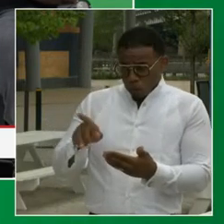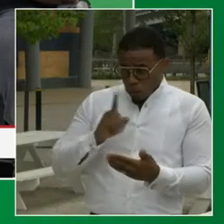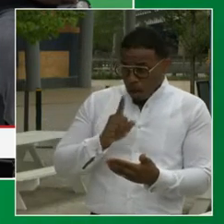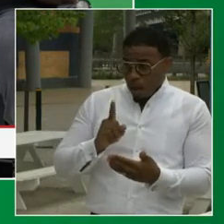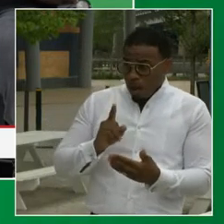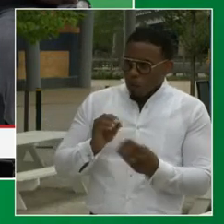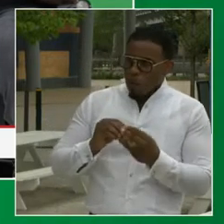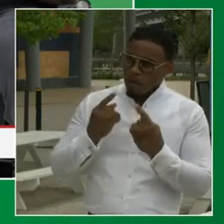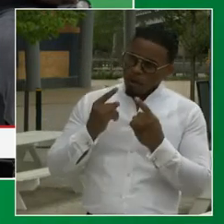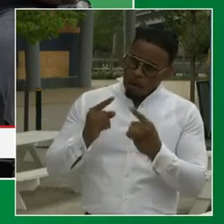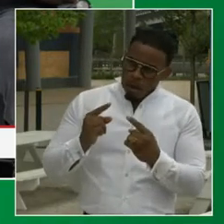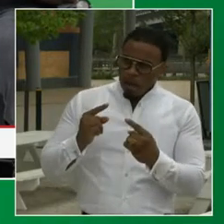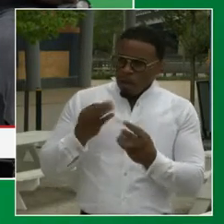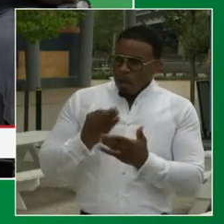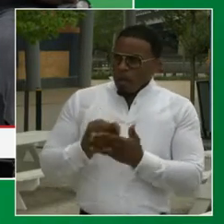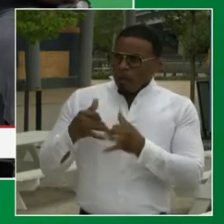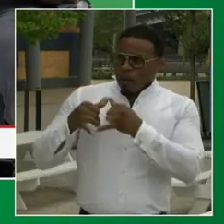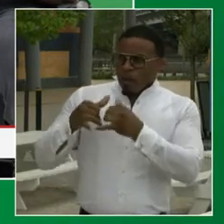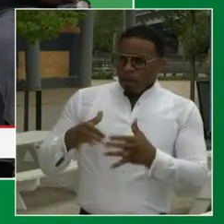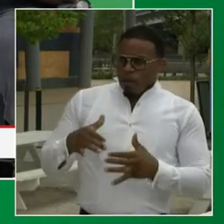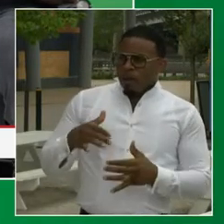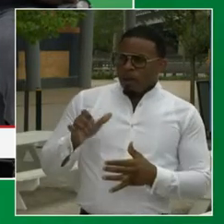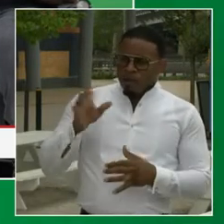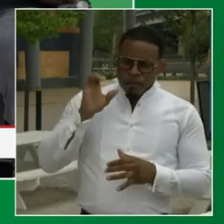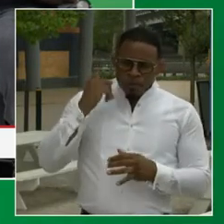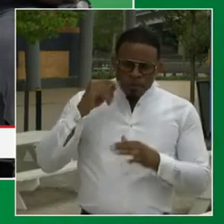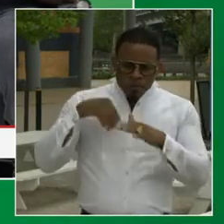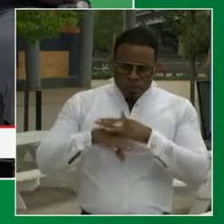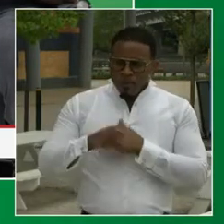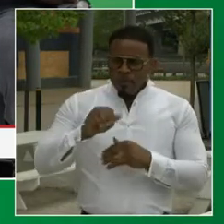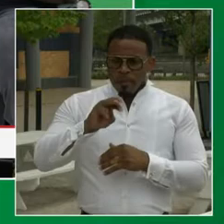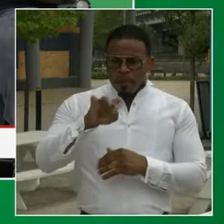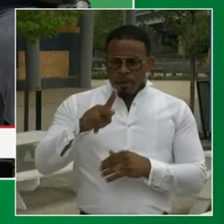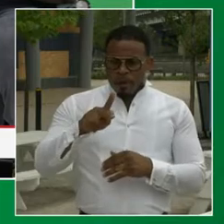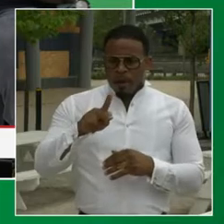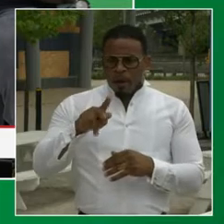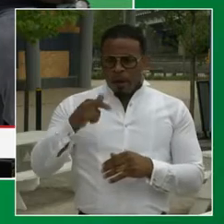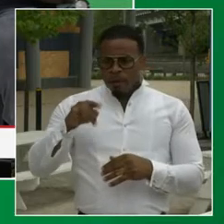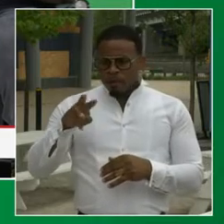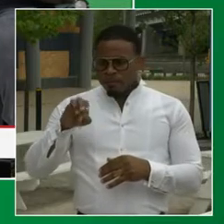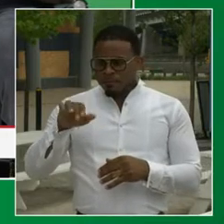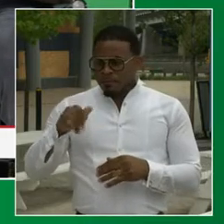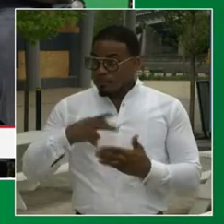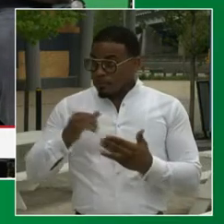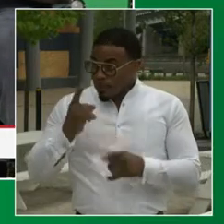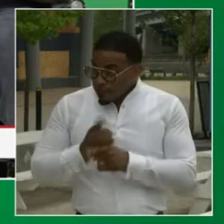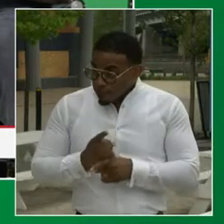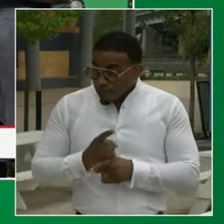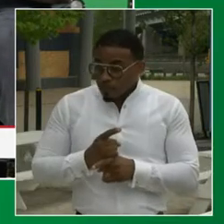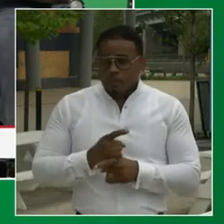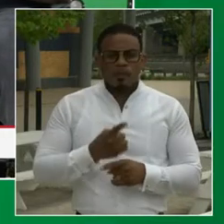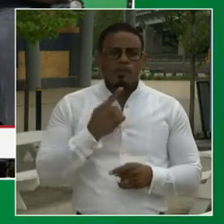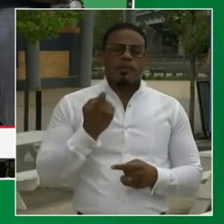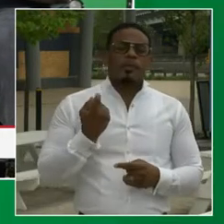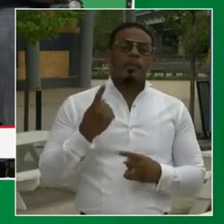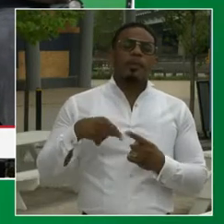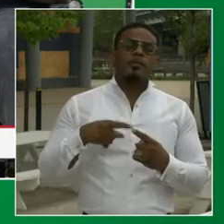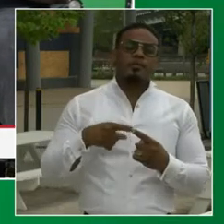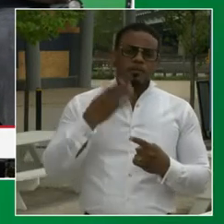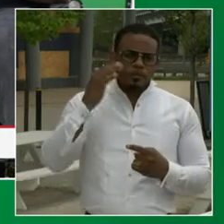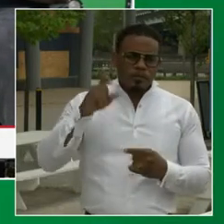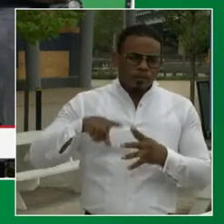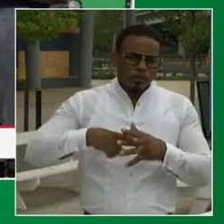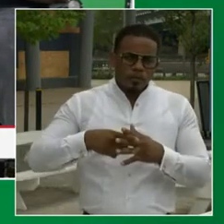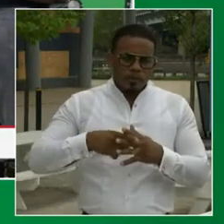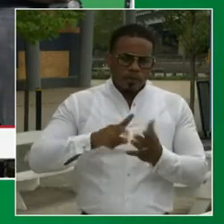a Neighborhood Prosperity Fund awardee. You are looking to go into the MLK Gateway project. Yes. Tell me a little bit about why